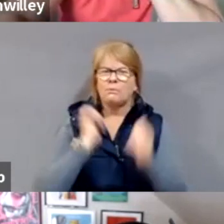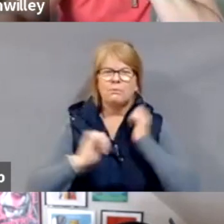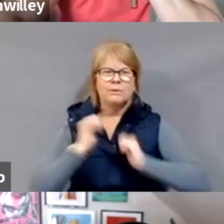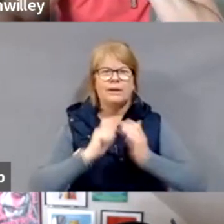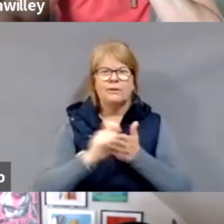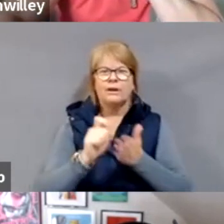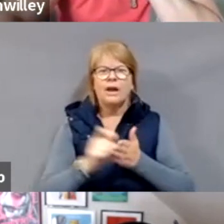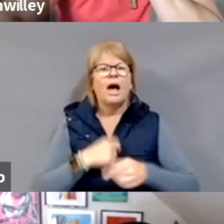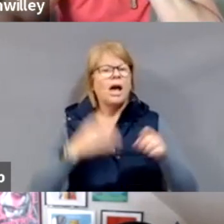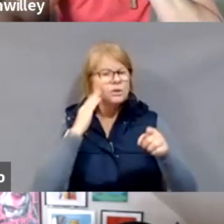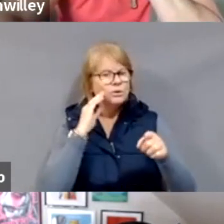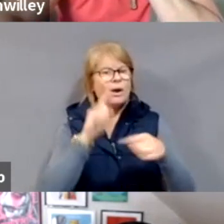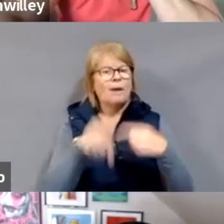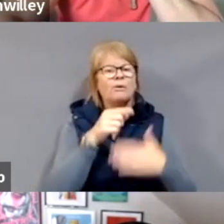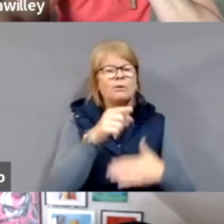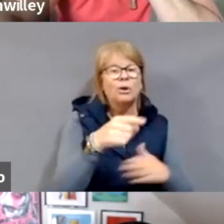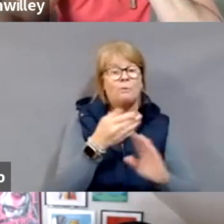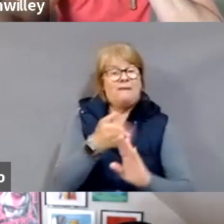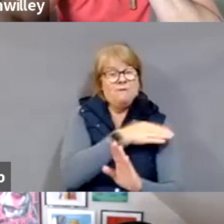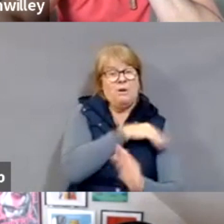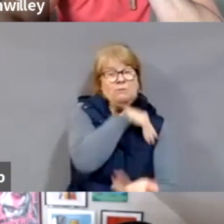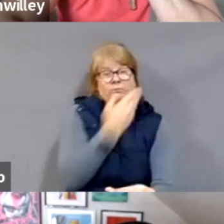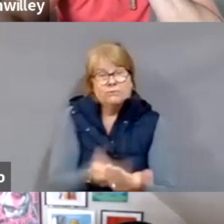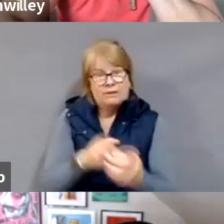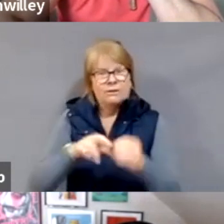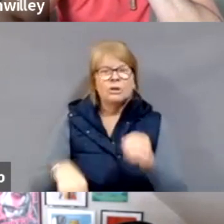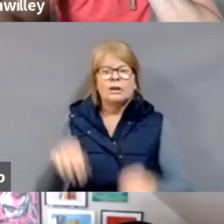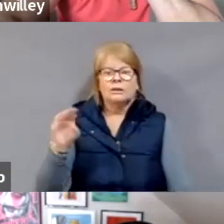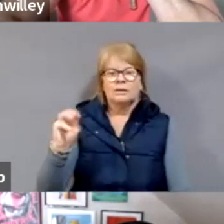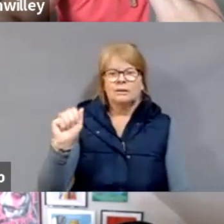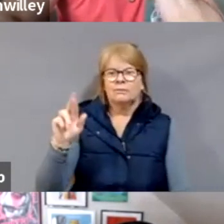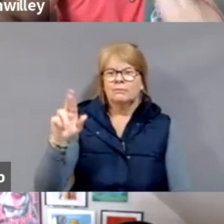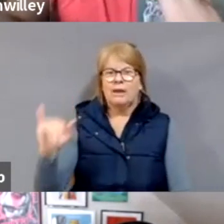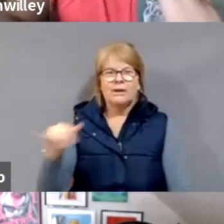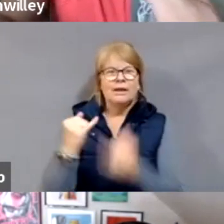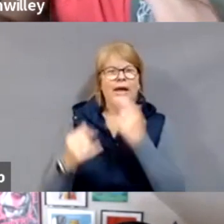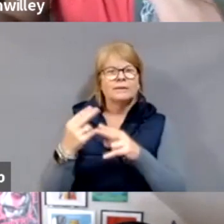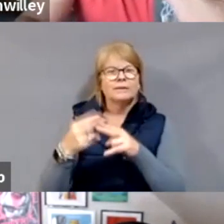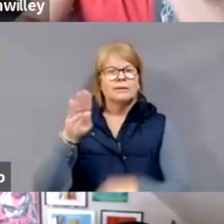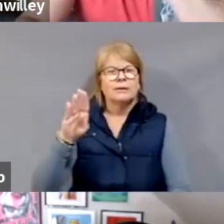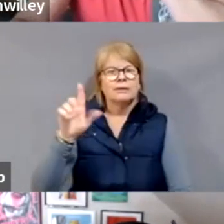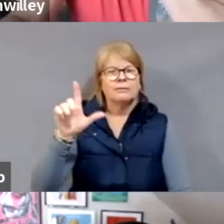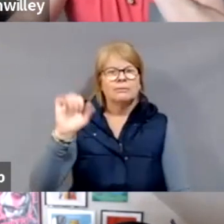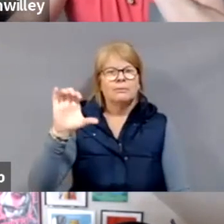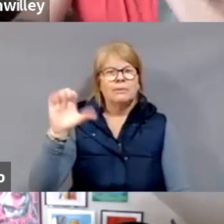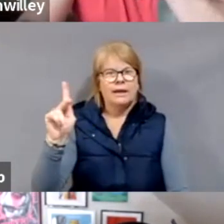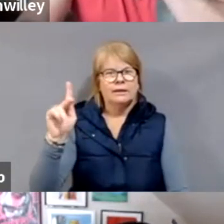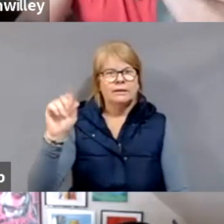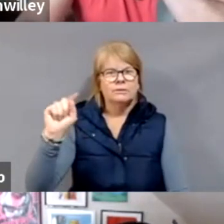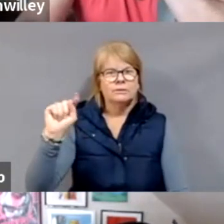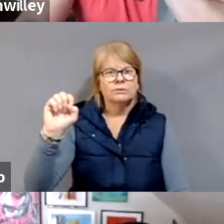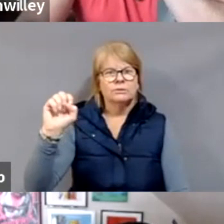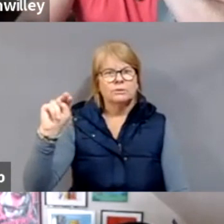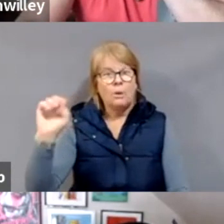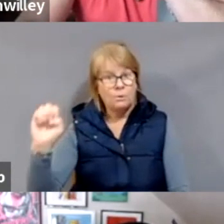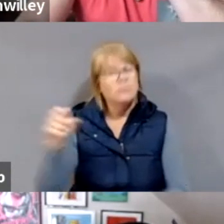Kelly Jo before I got here. Mary Blackstone has a long connection to a lot of playwrights. Getting to know who